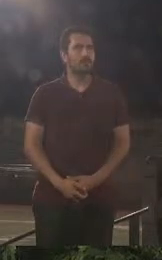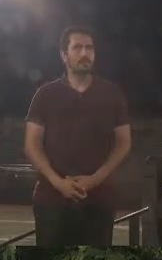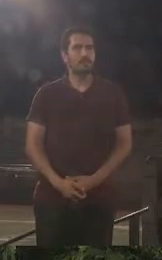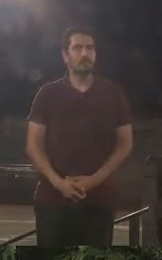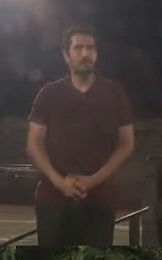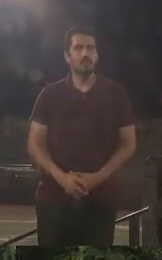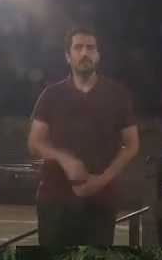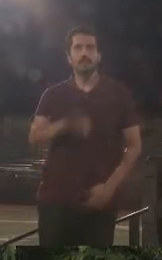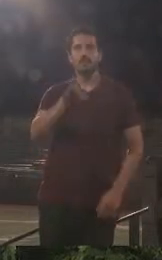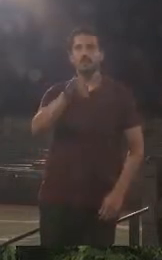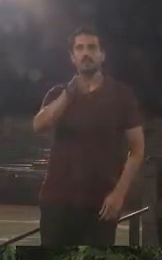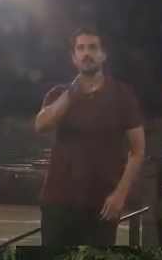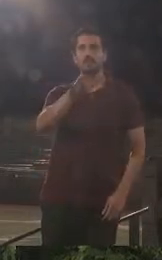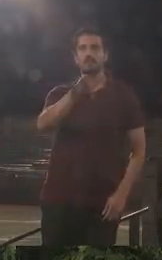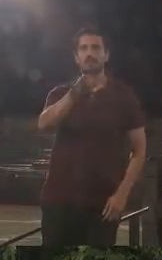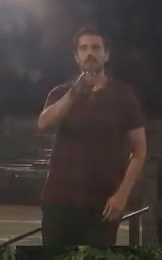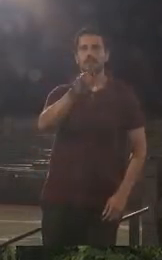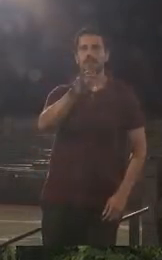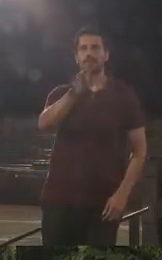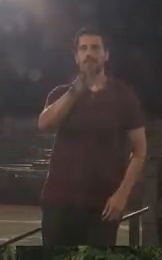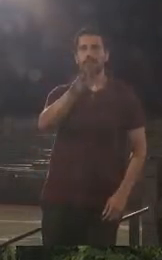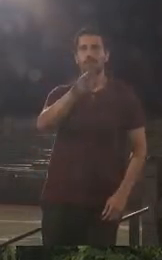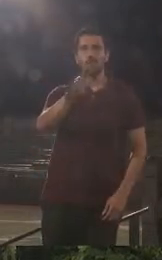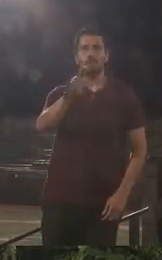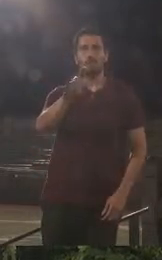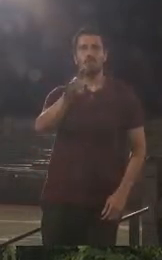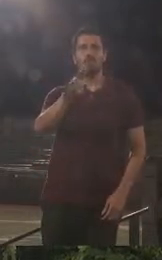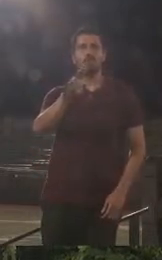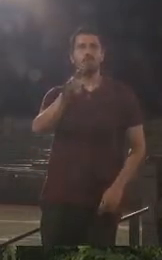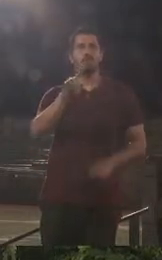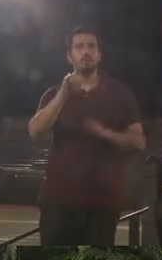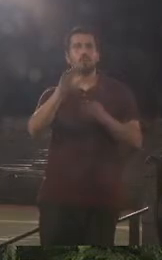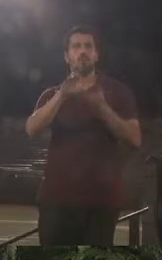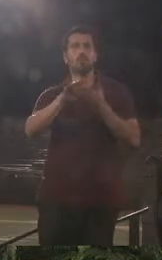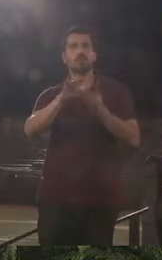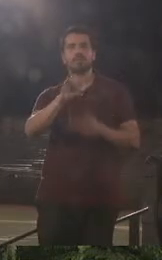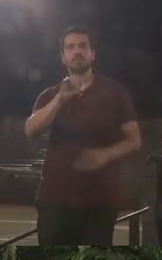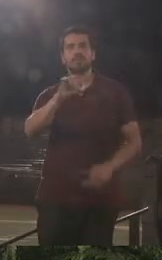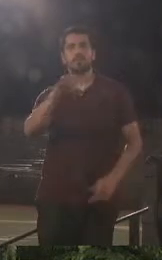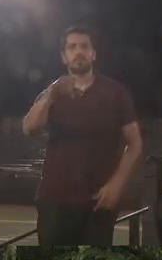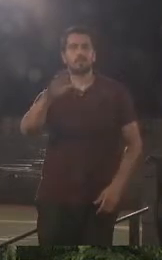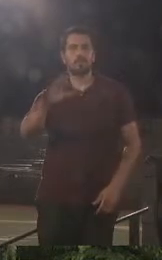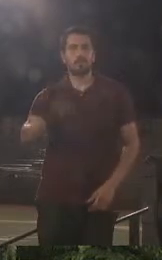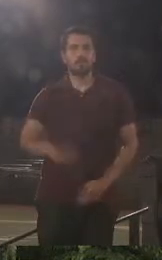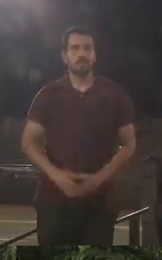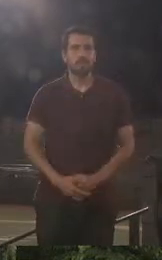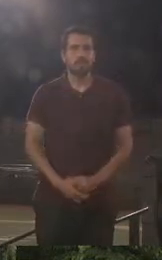Fabian Xavier Andres de la Garza will be attending St. Philip's College.